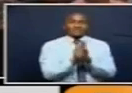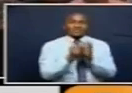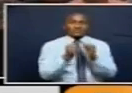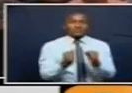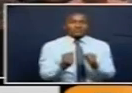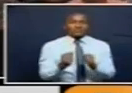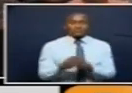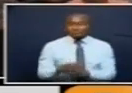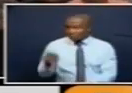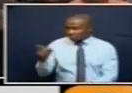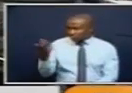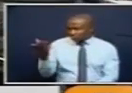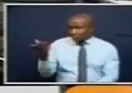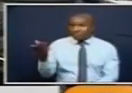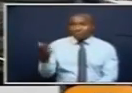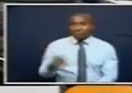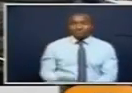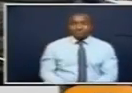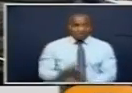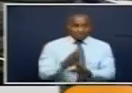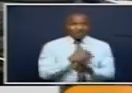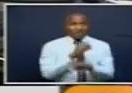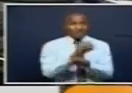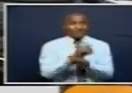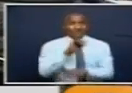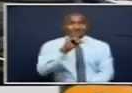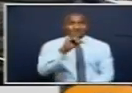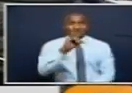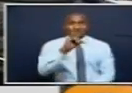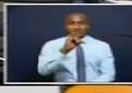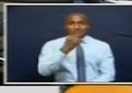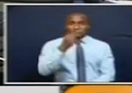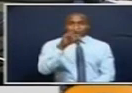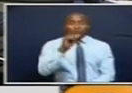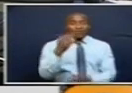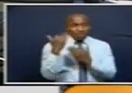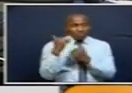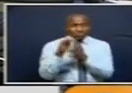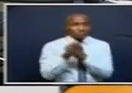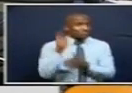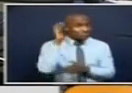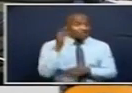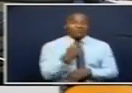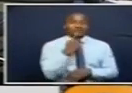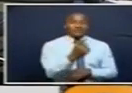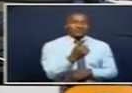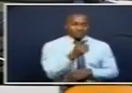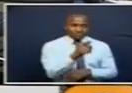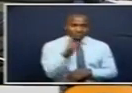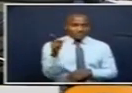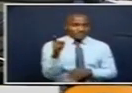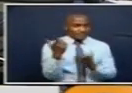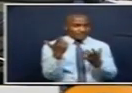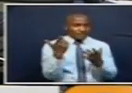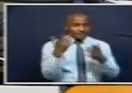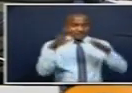sell. Before I advise Ichungwa and even the Jubilee listeners are listening, let me tell you, there's not much that Deputy